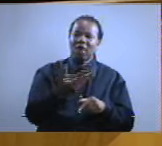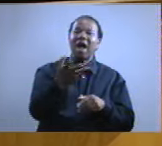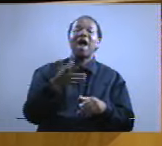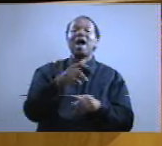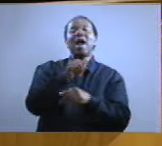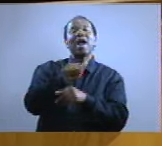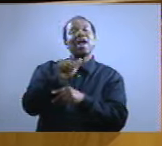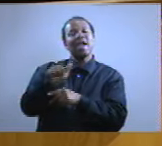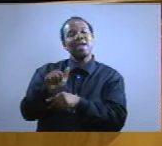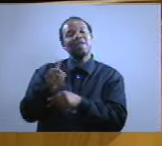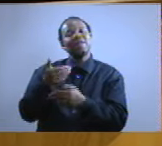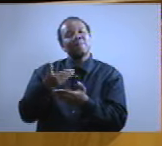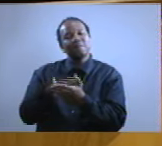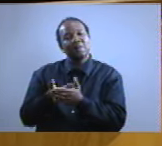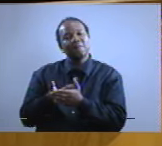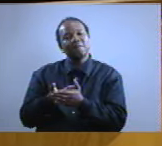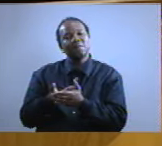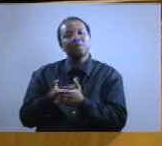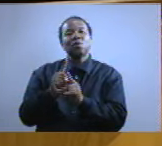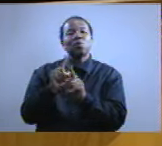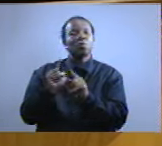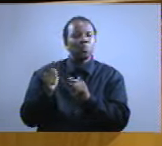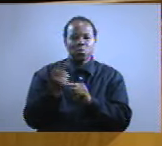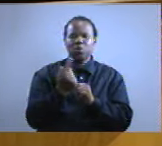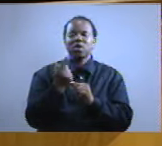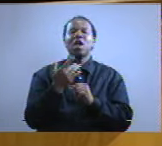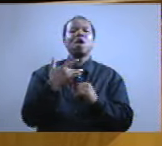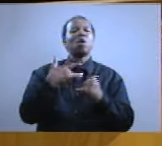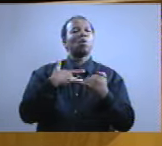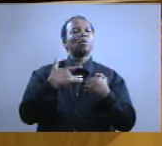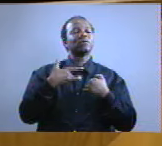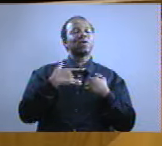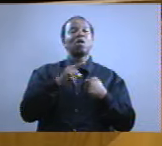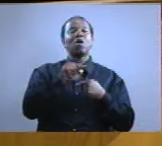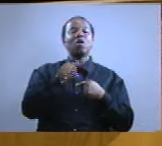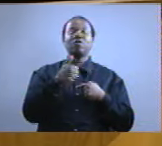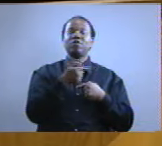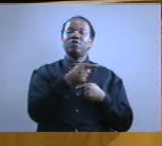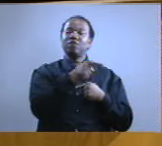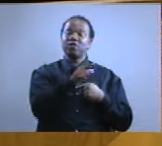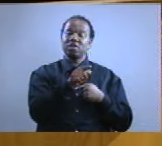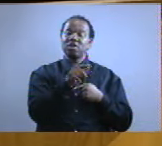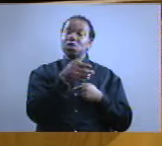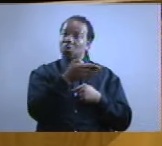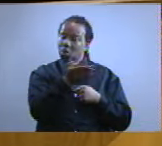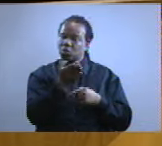and in that they are concerned only with those people who are in